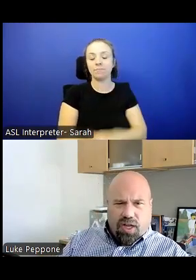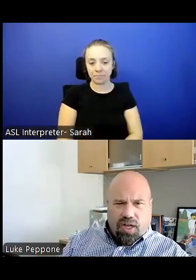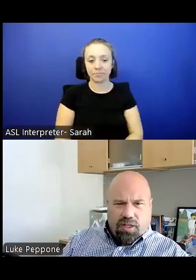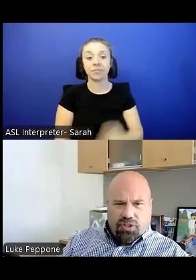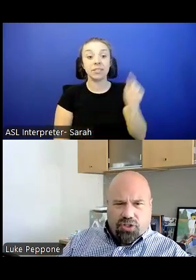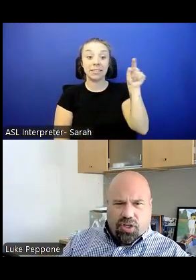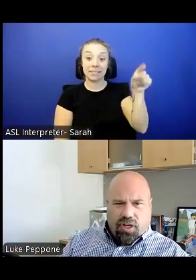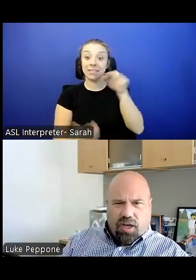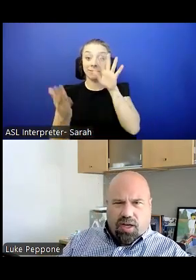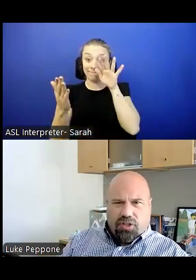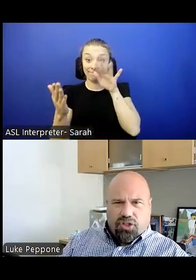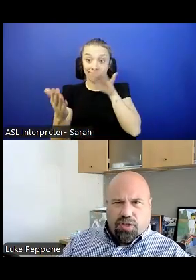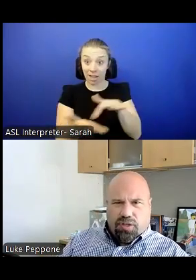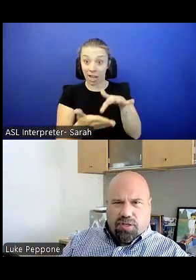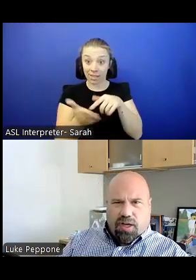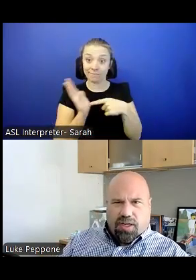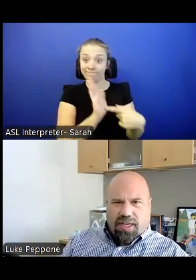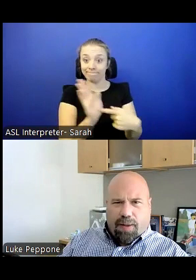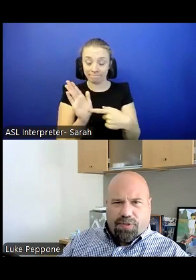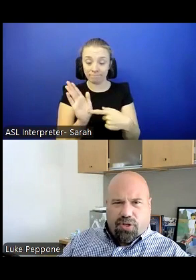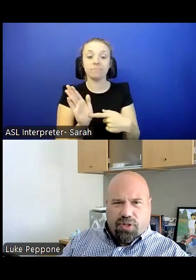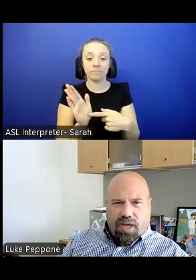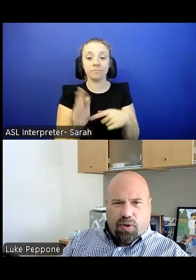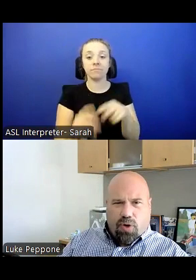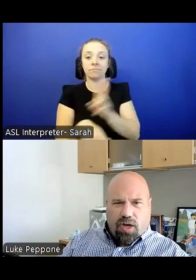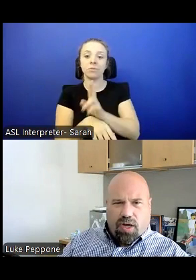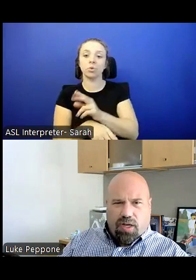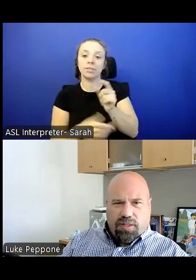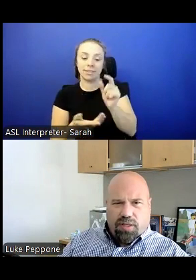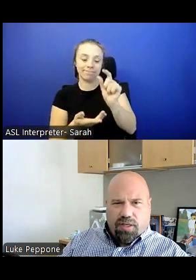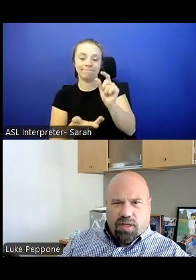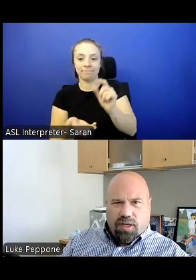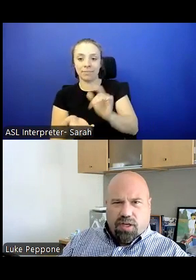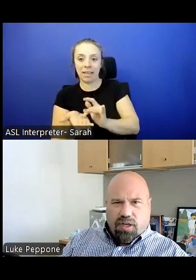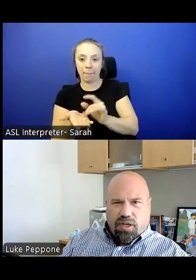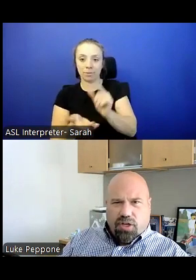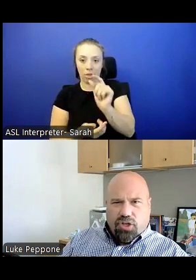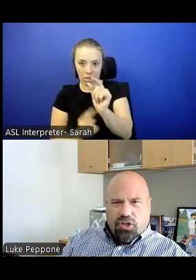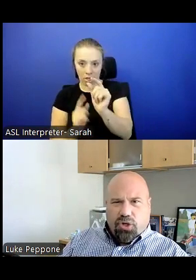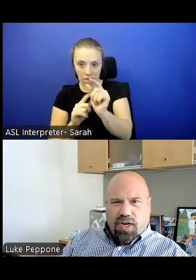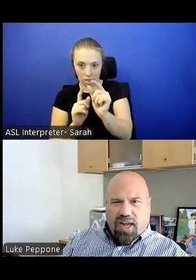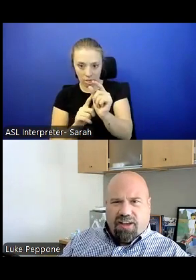used took a capsule that was